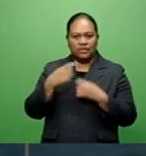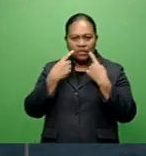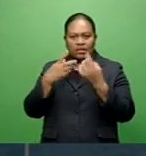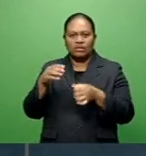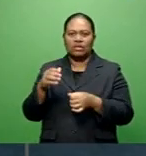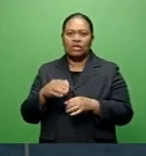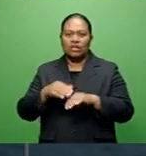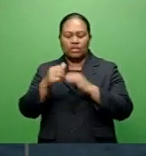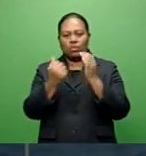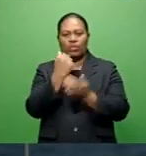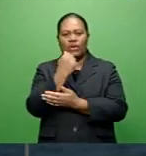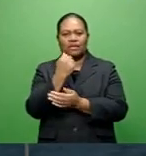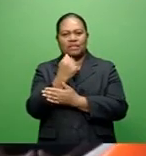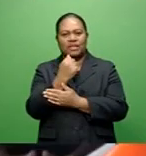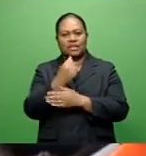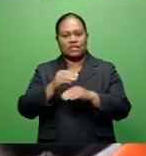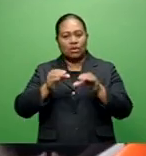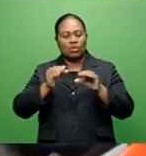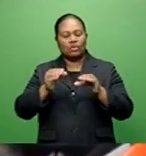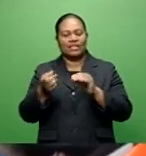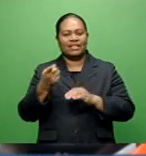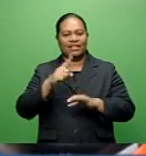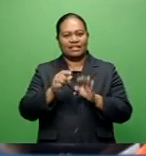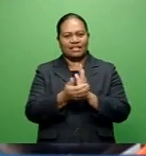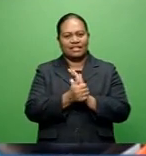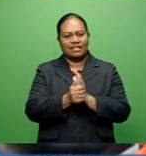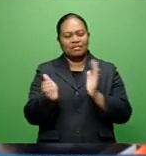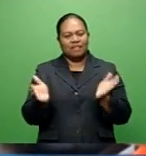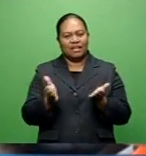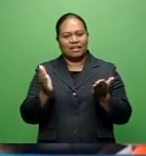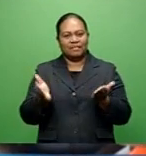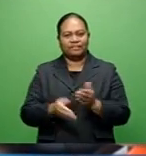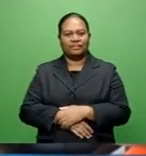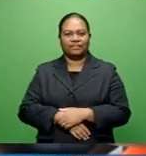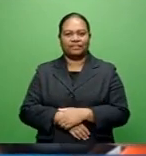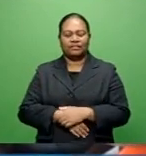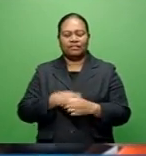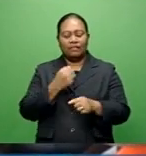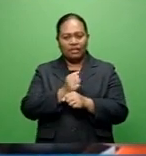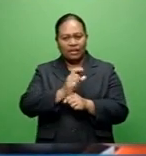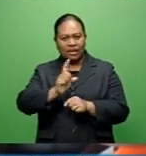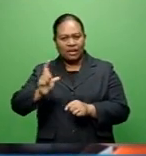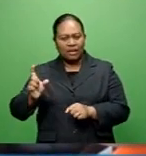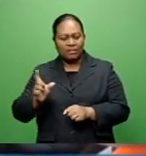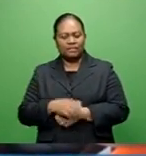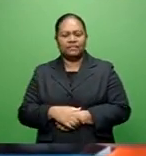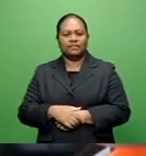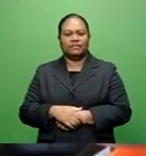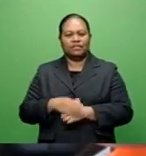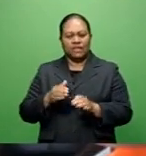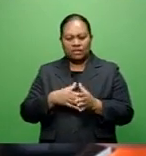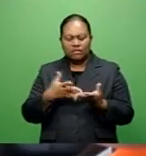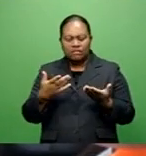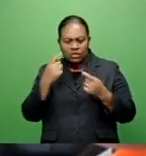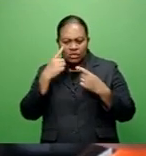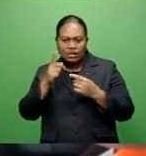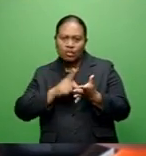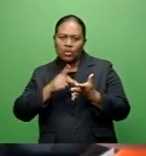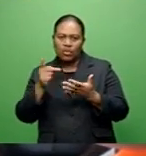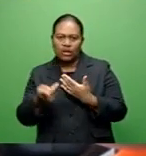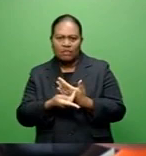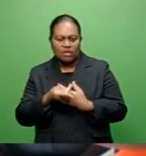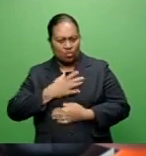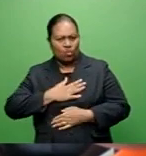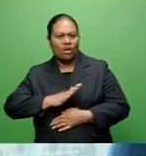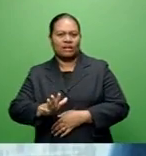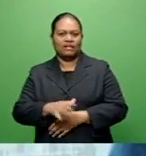and playing skills. Even Levuka-based company Bumblebee has caught the attention of the program. But I've